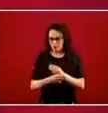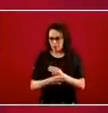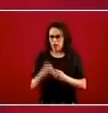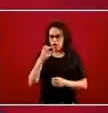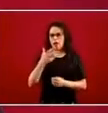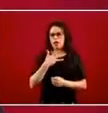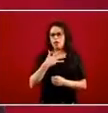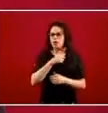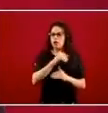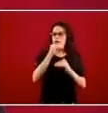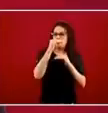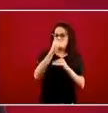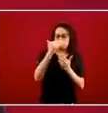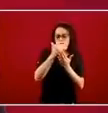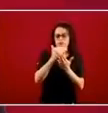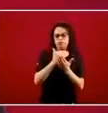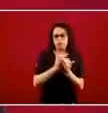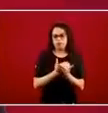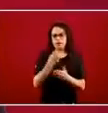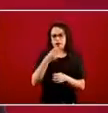standards,